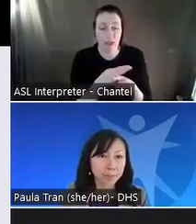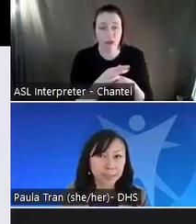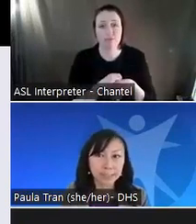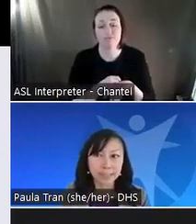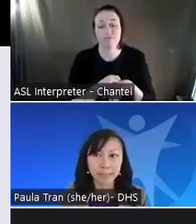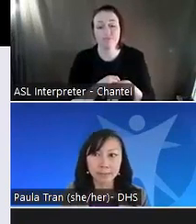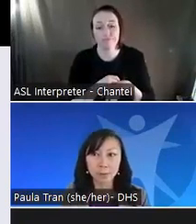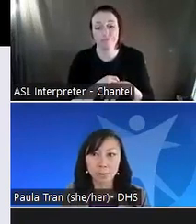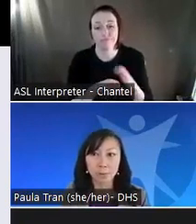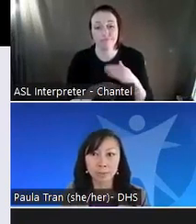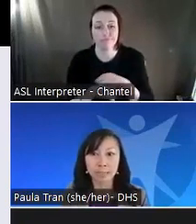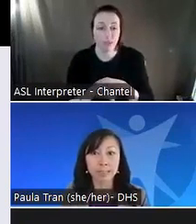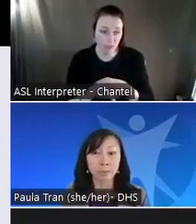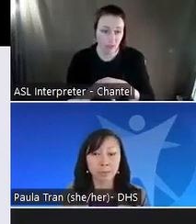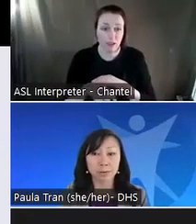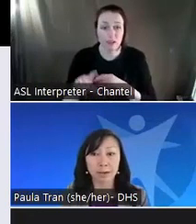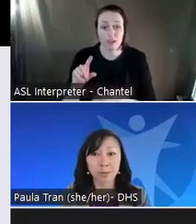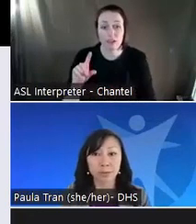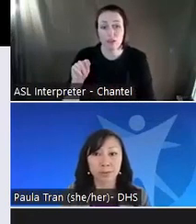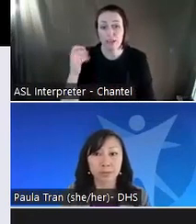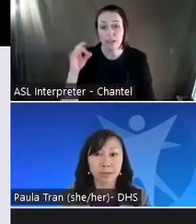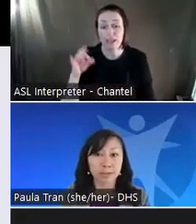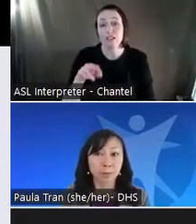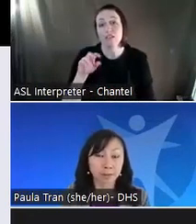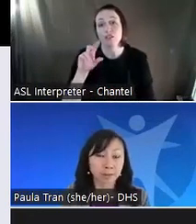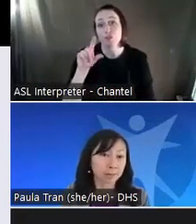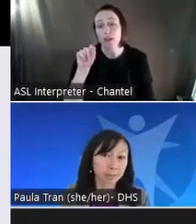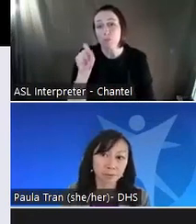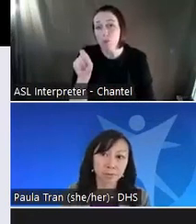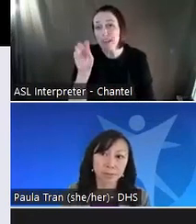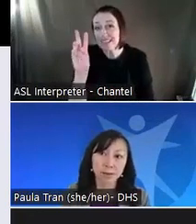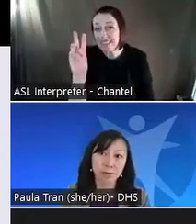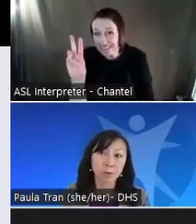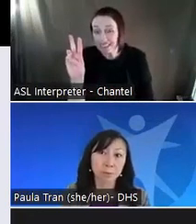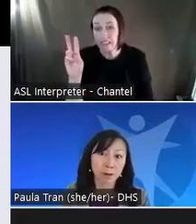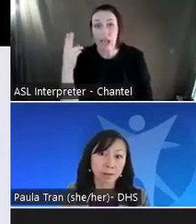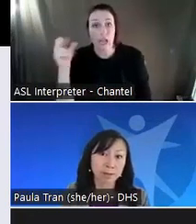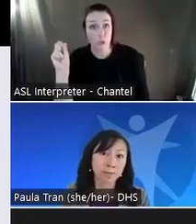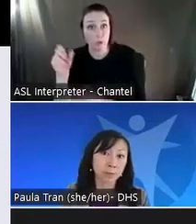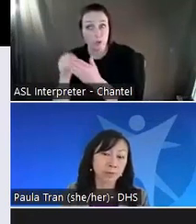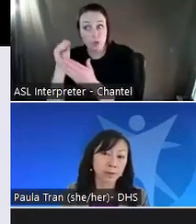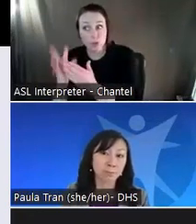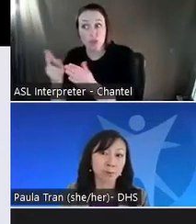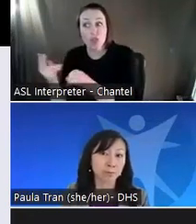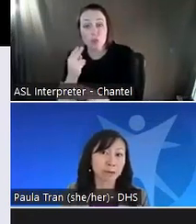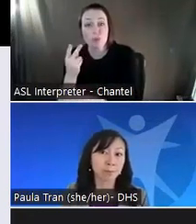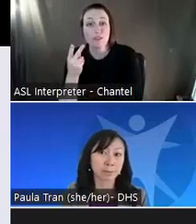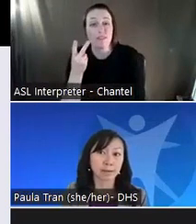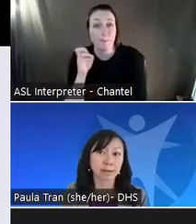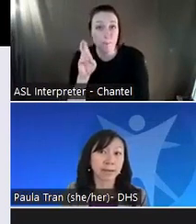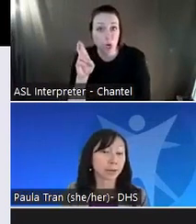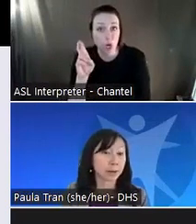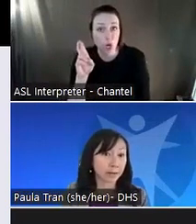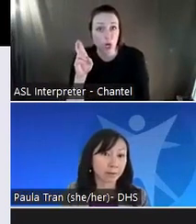In 2019, 20.6% of high schoolers in Wisconsin regularly used vapor products and